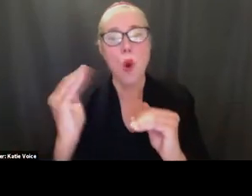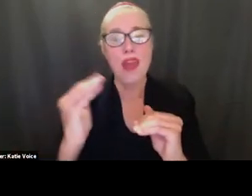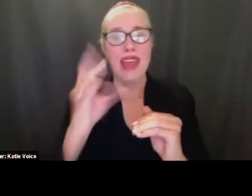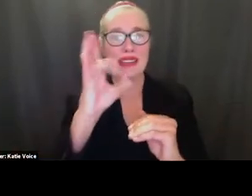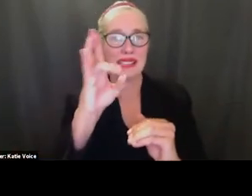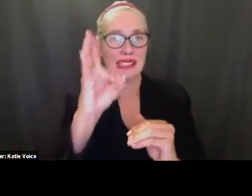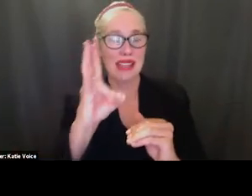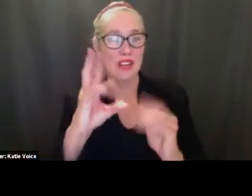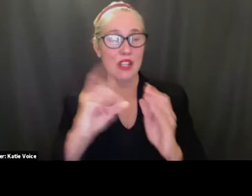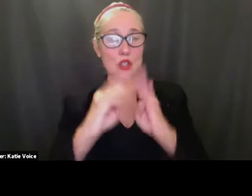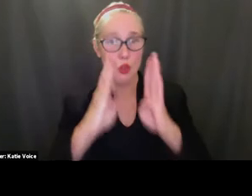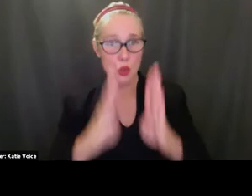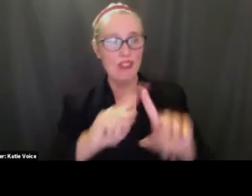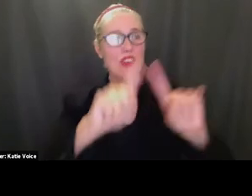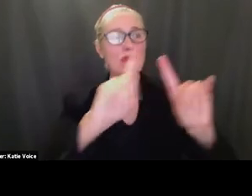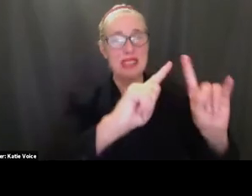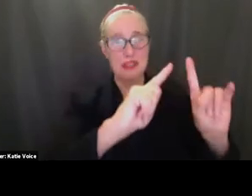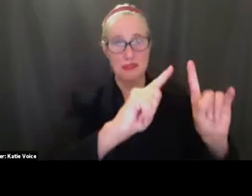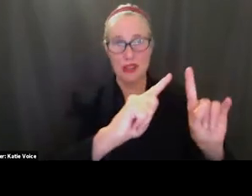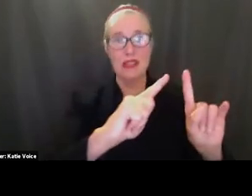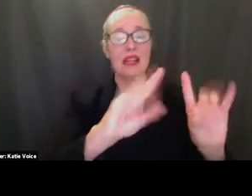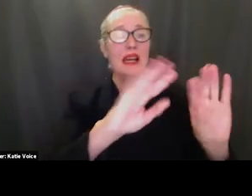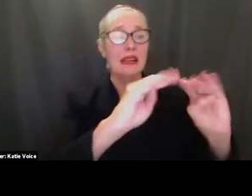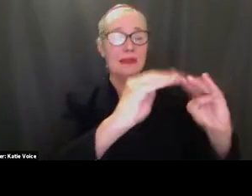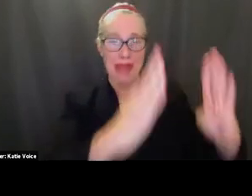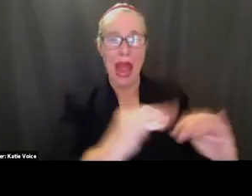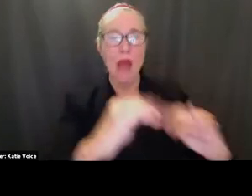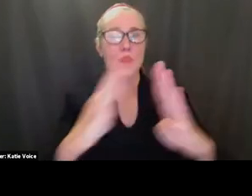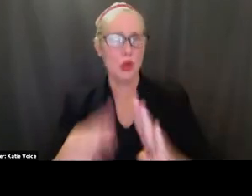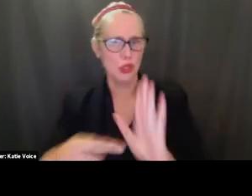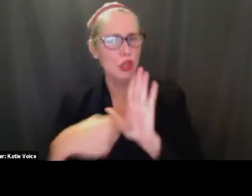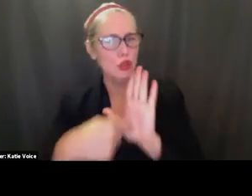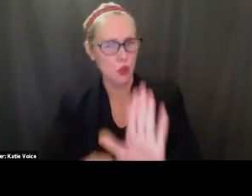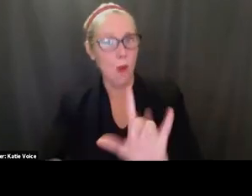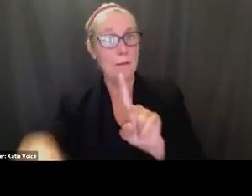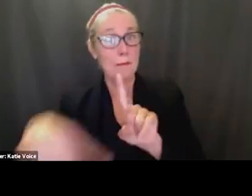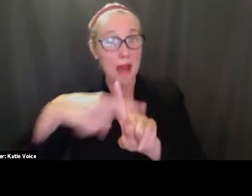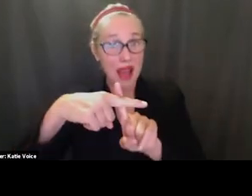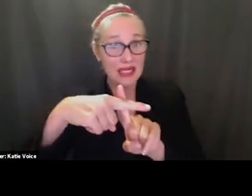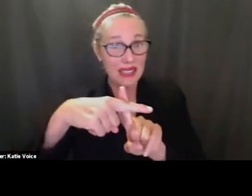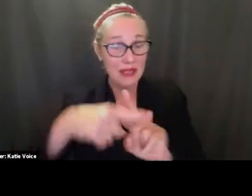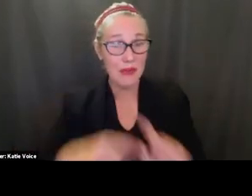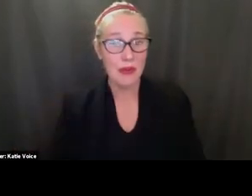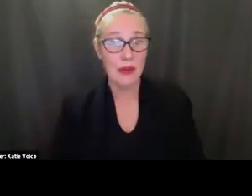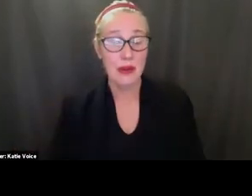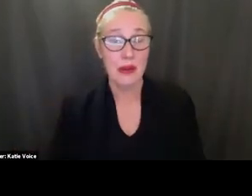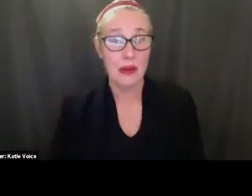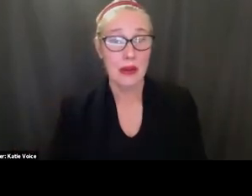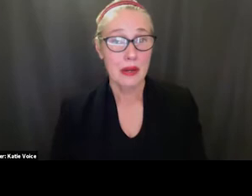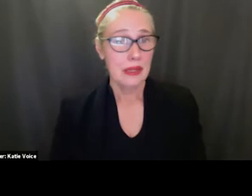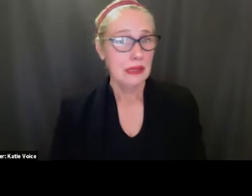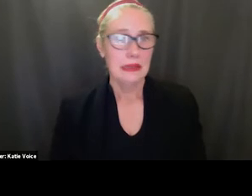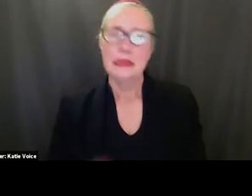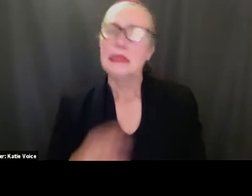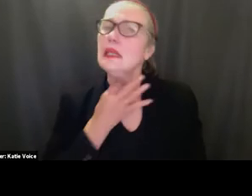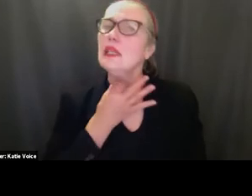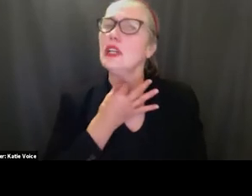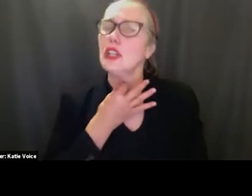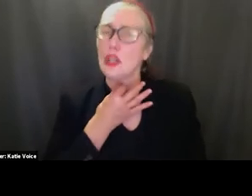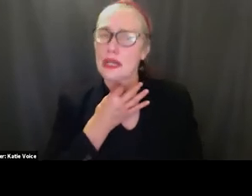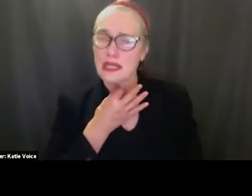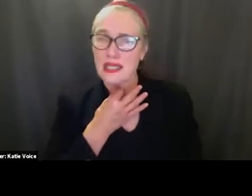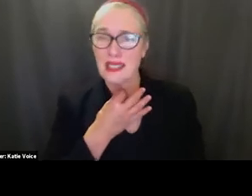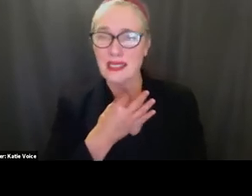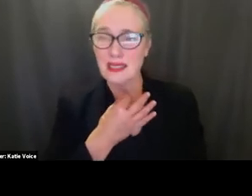households that have shown positive um i'm just curious if the